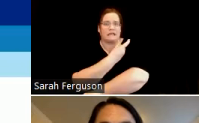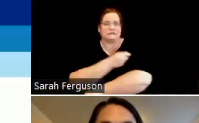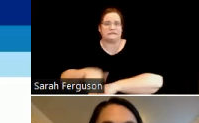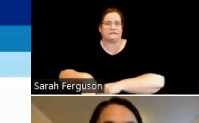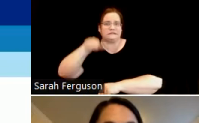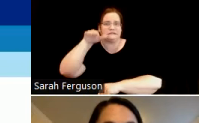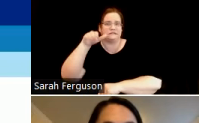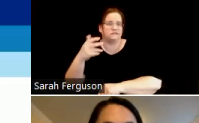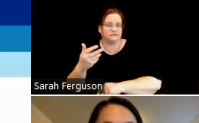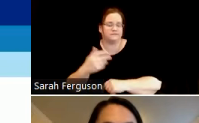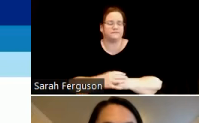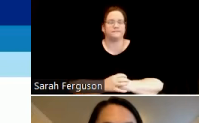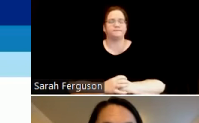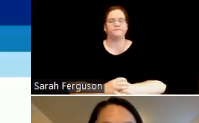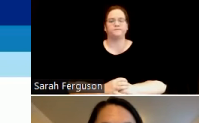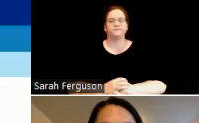Next slide, please.